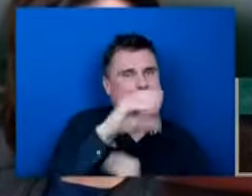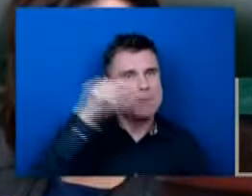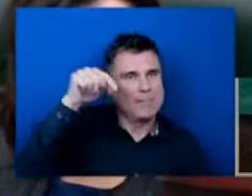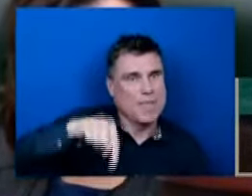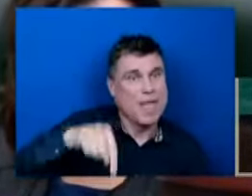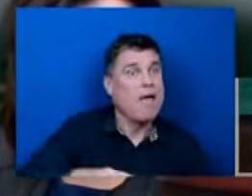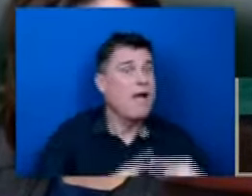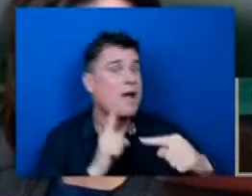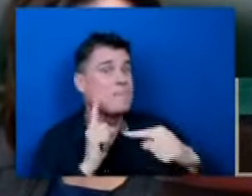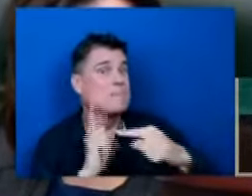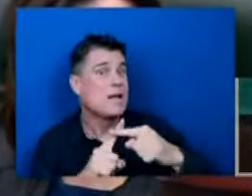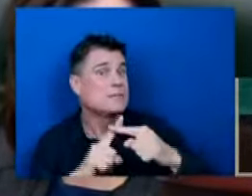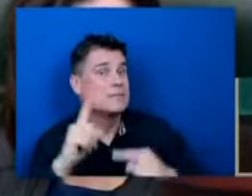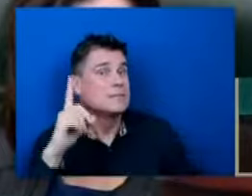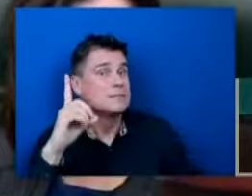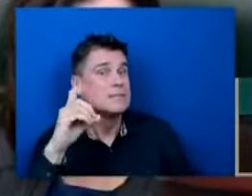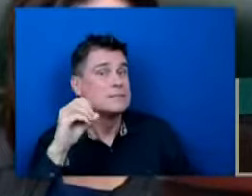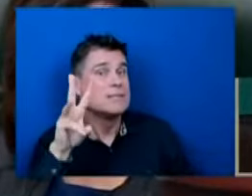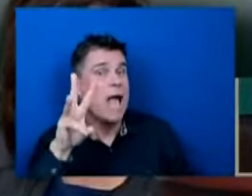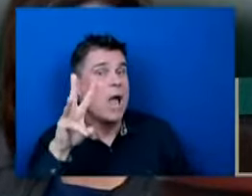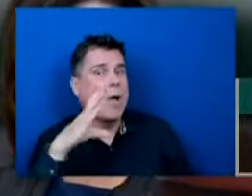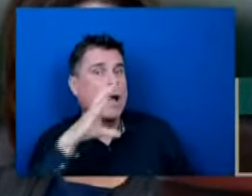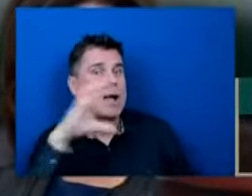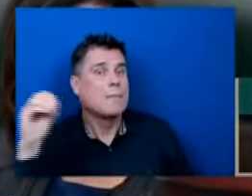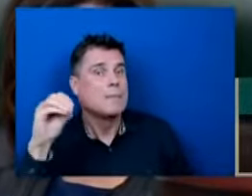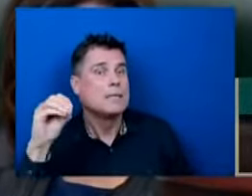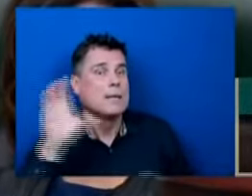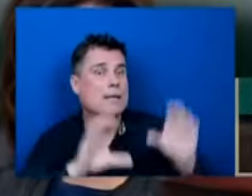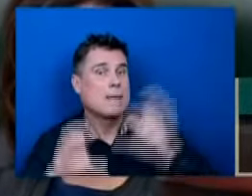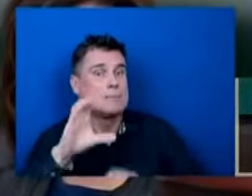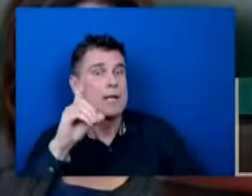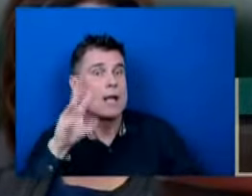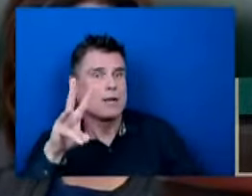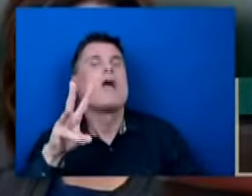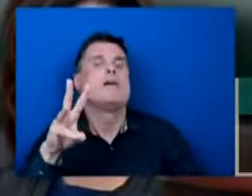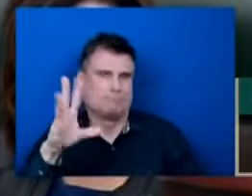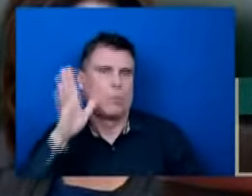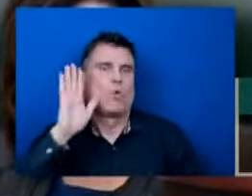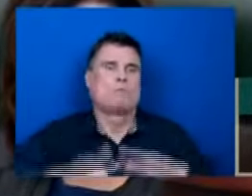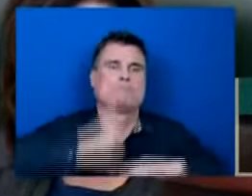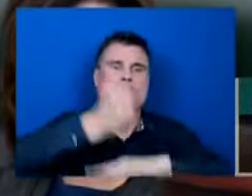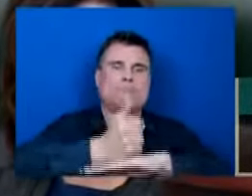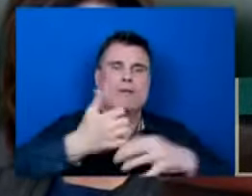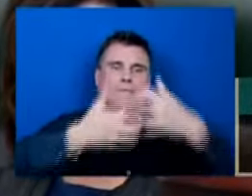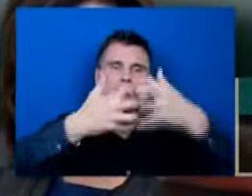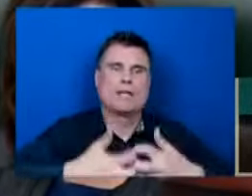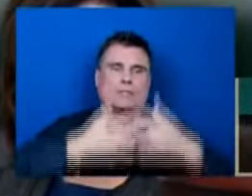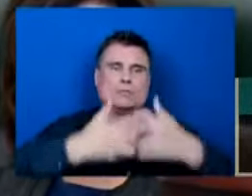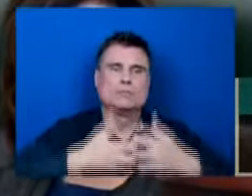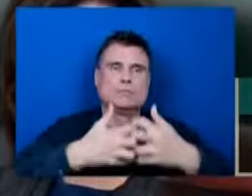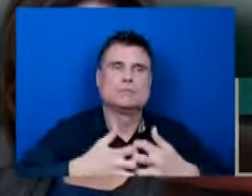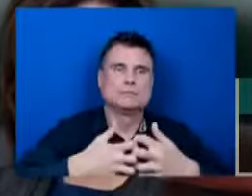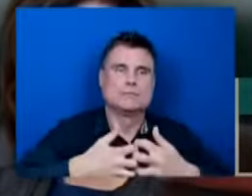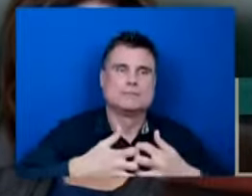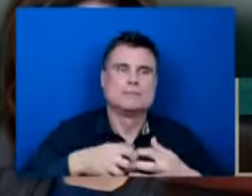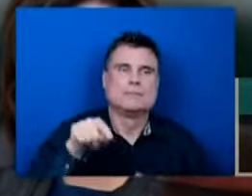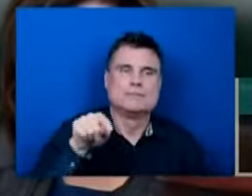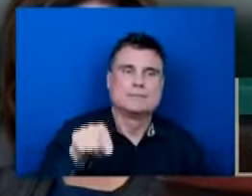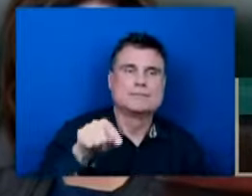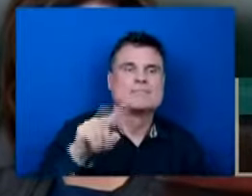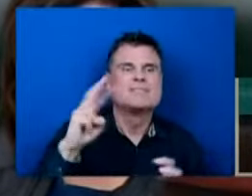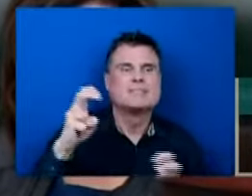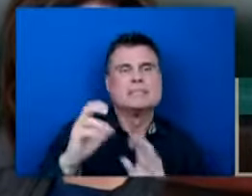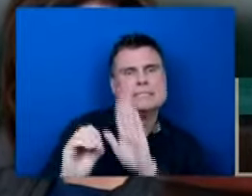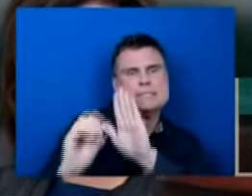ethylene cracker to be built in Edmonton's industrial heartland. There have been five hydrogen project announcements, including